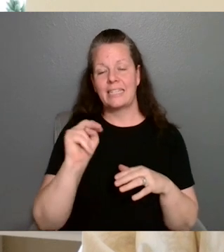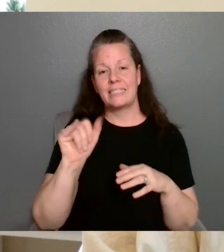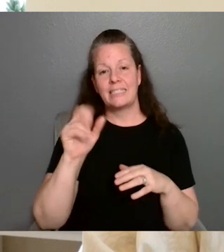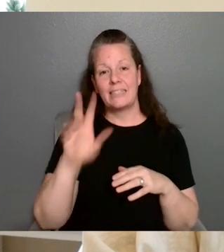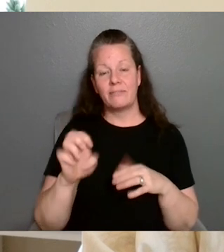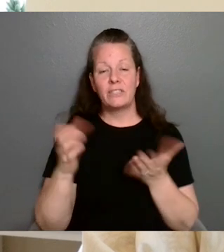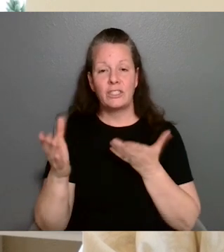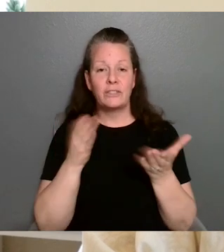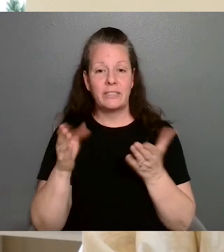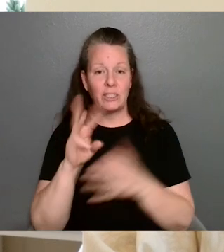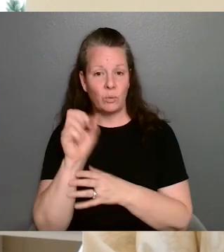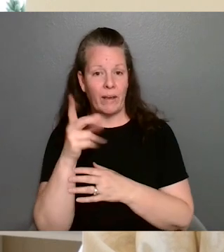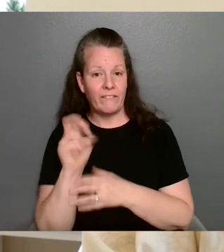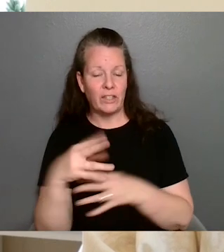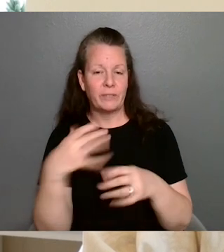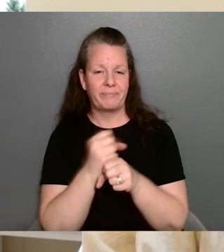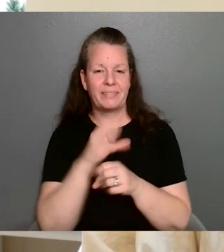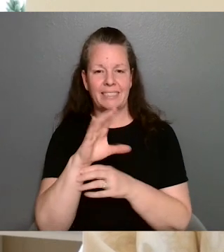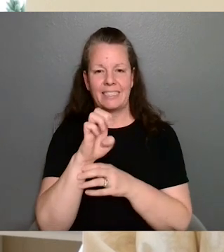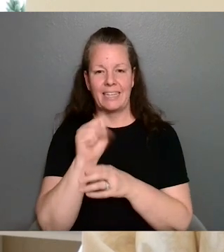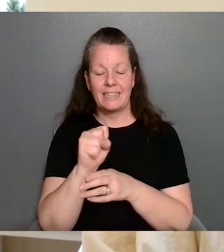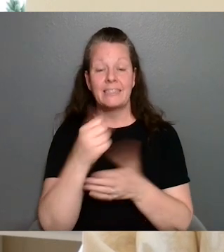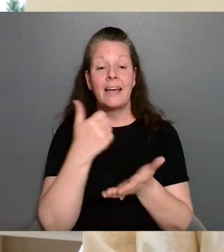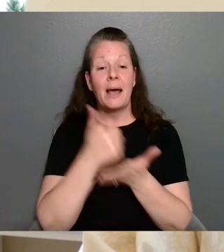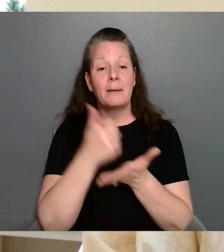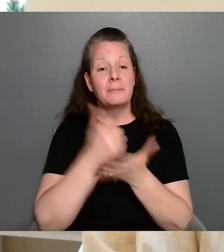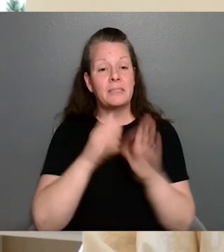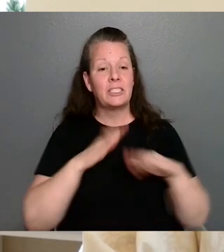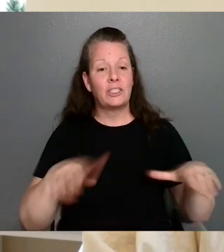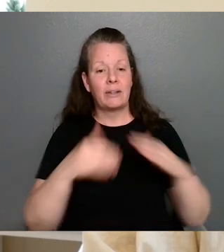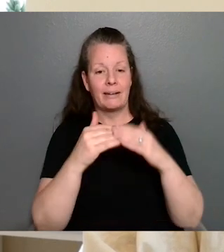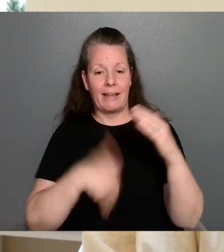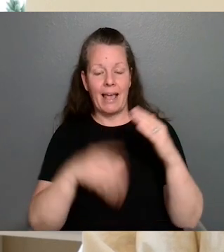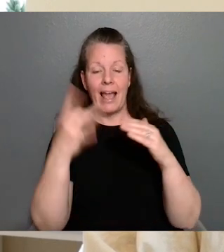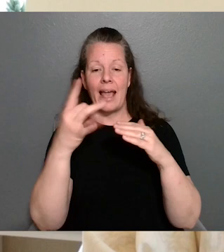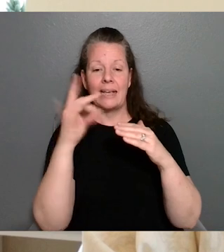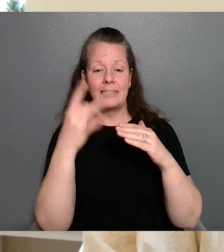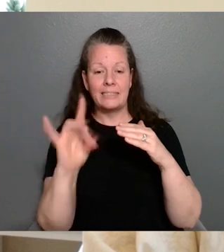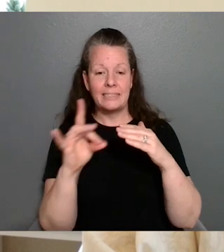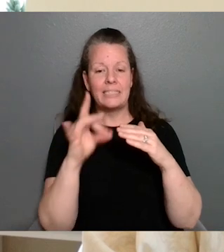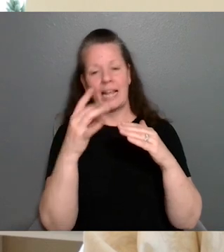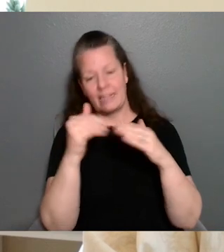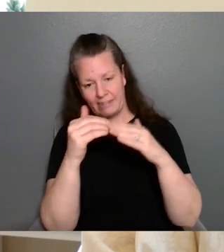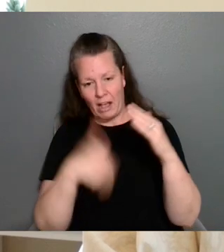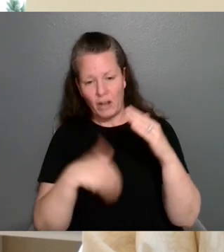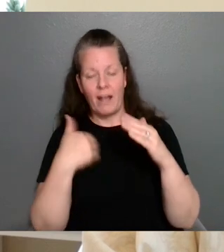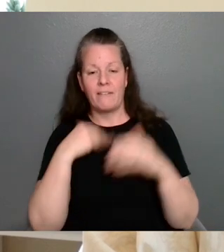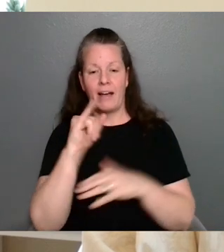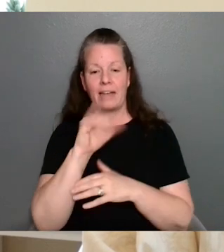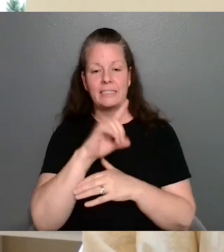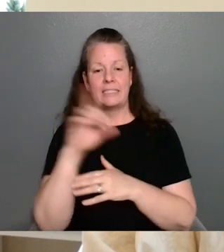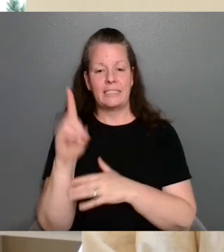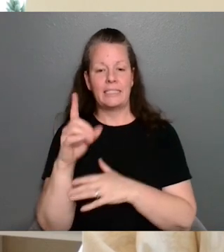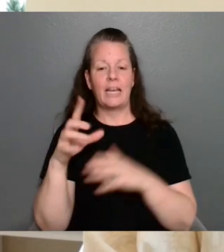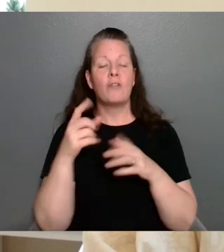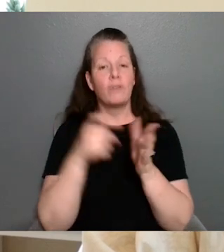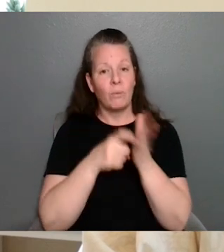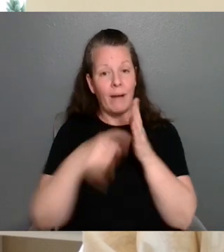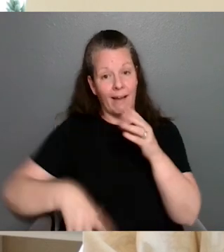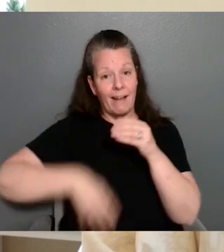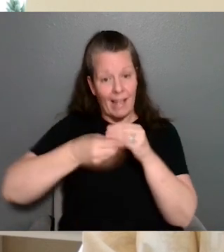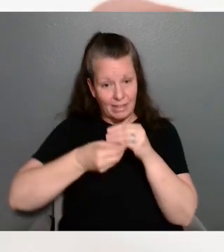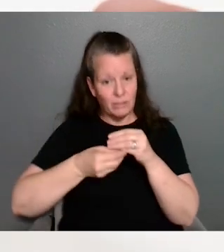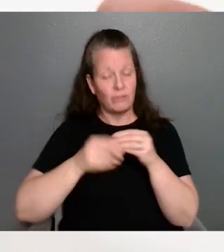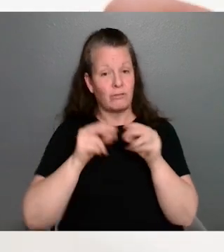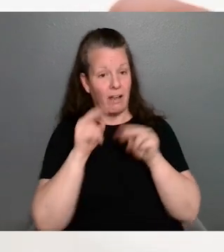or CES, helps children 18 years or younger who have IDD and require extraordinary support to remain